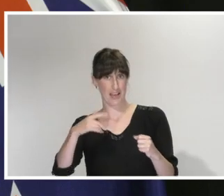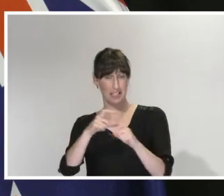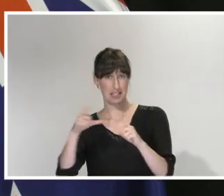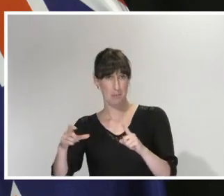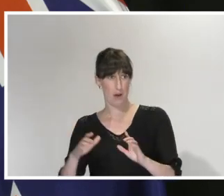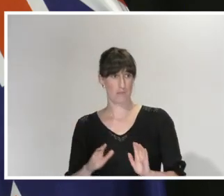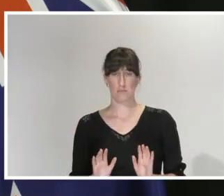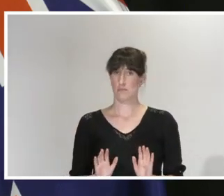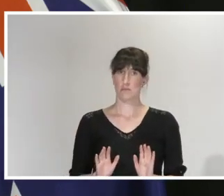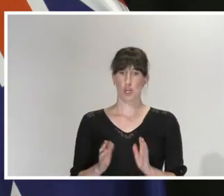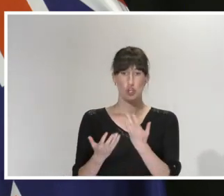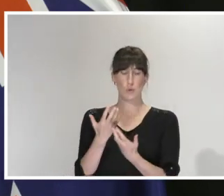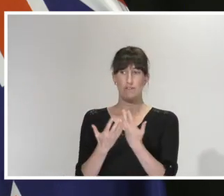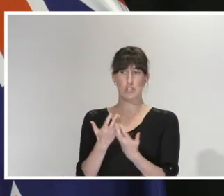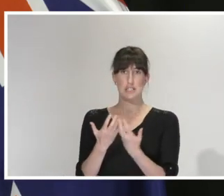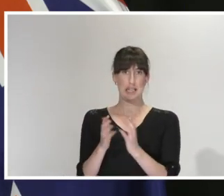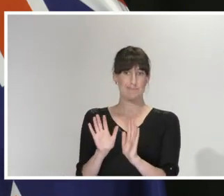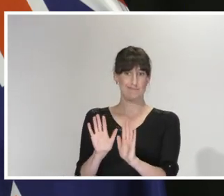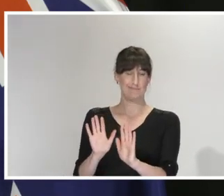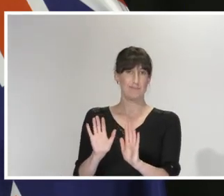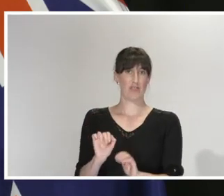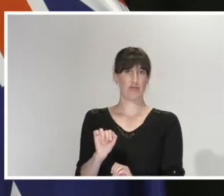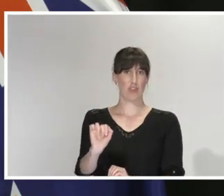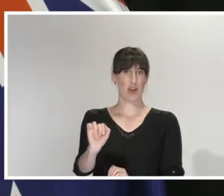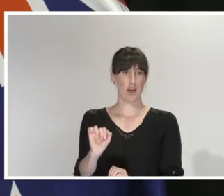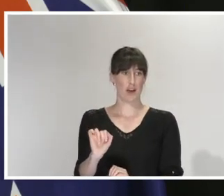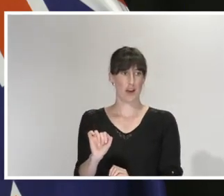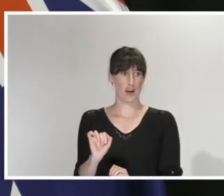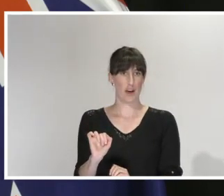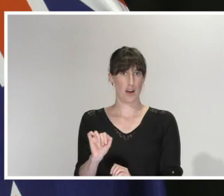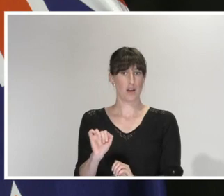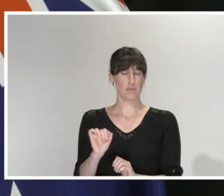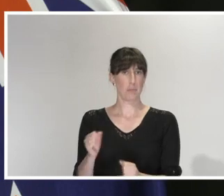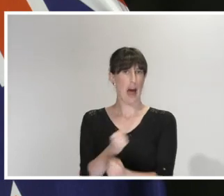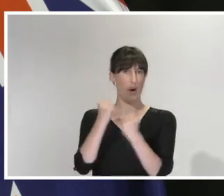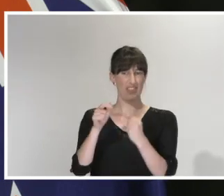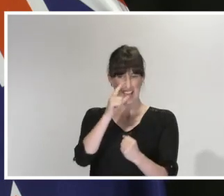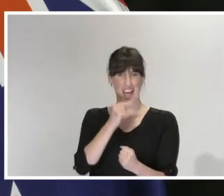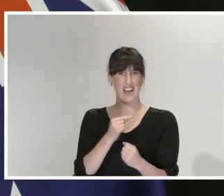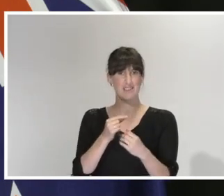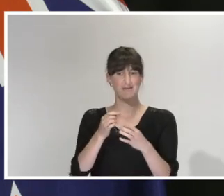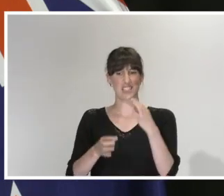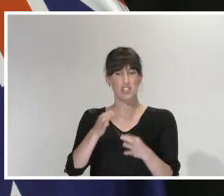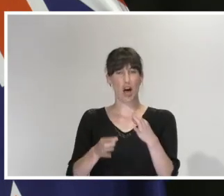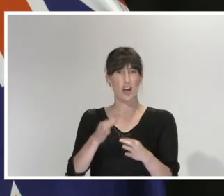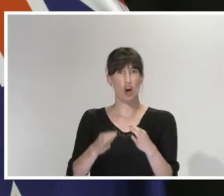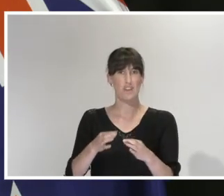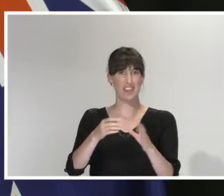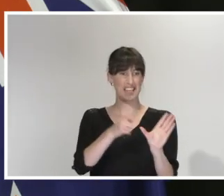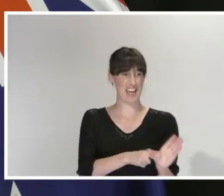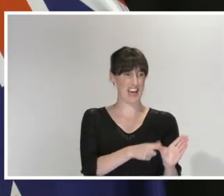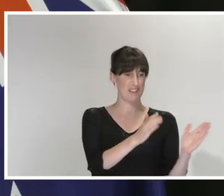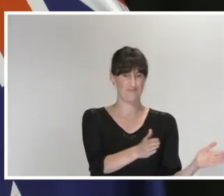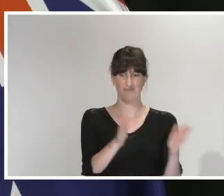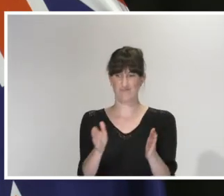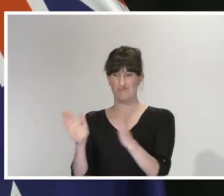mean, universities have sort of, in terms of the institutional autonomy universities have around the way they structure their programs, they are